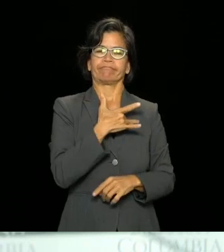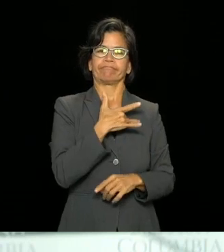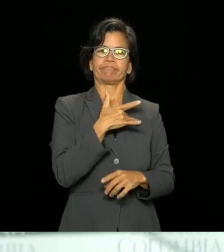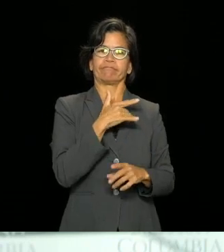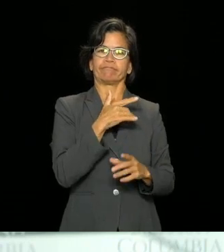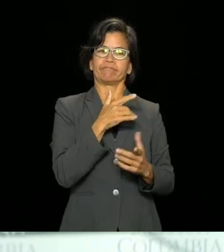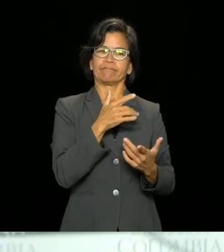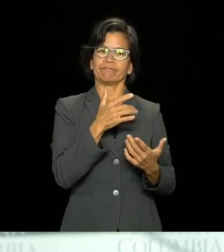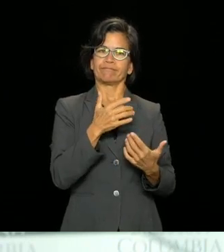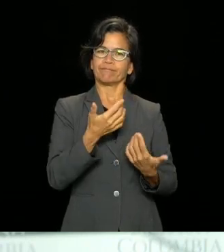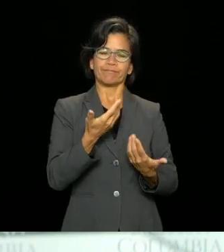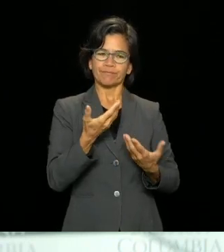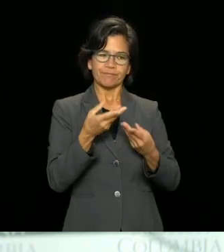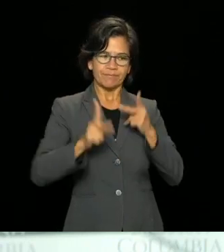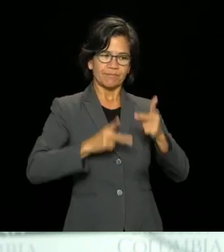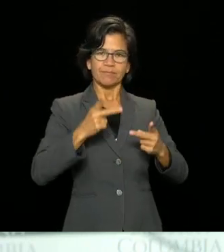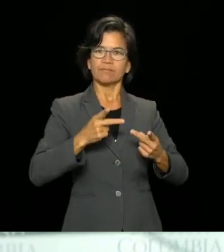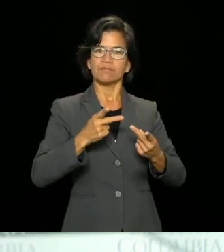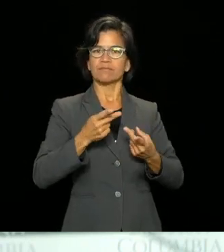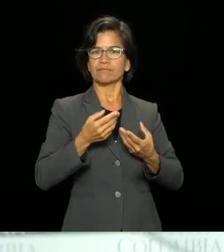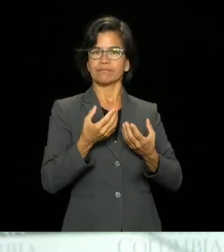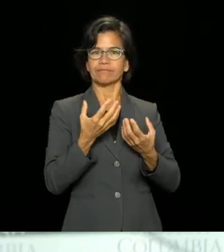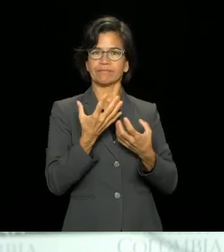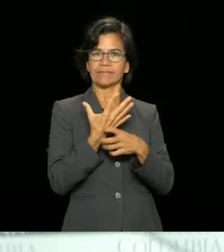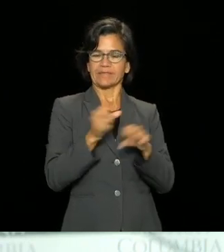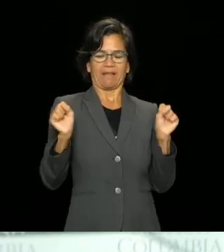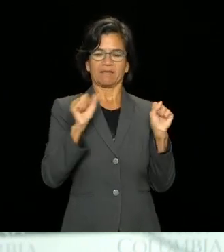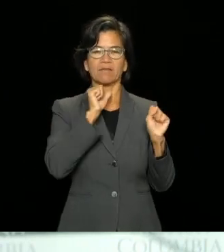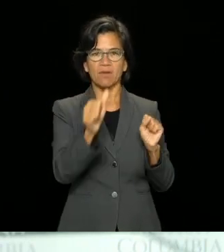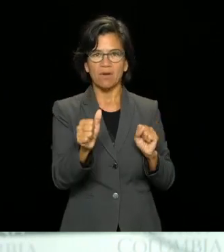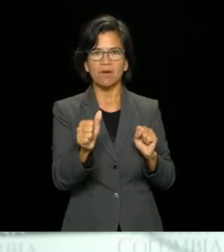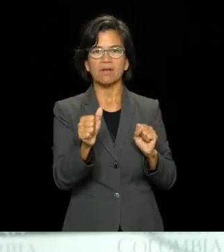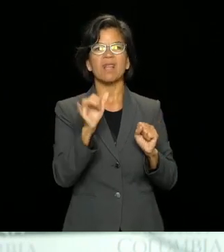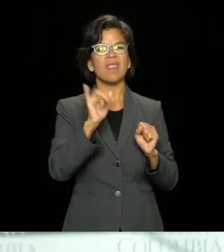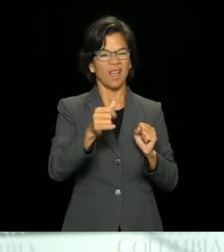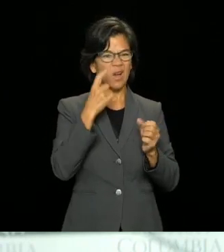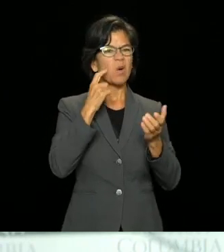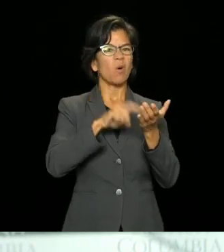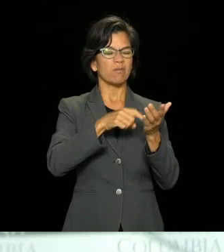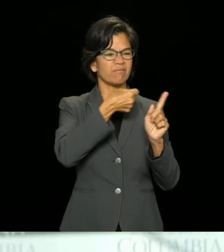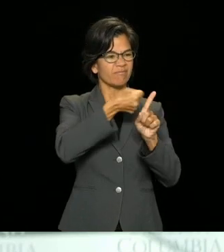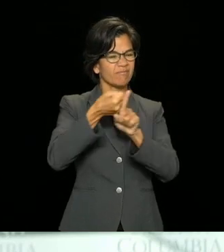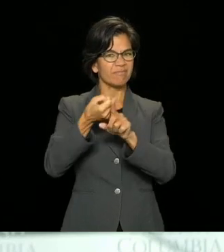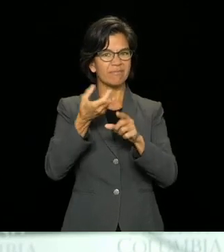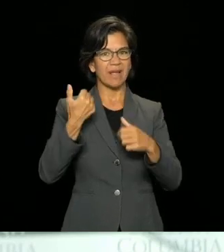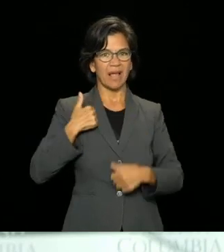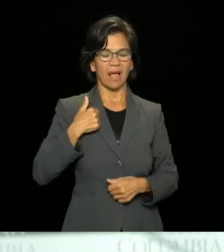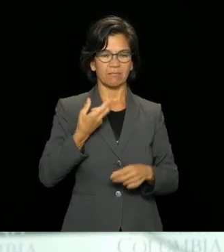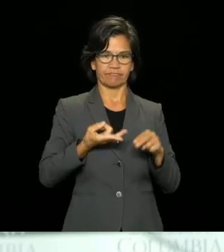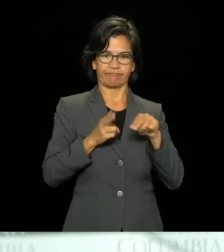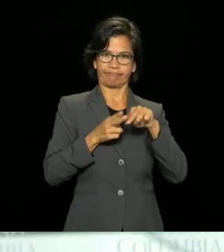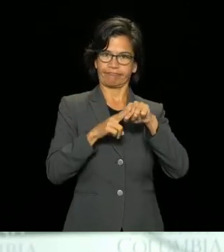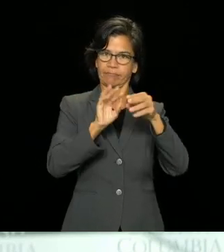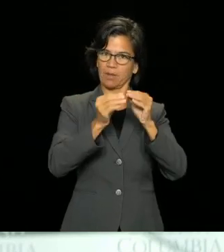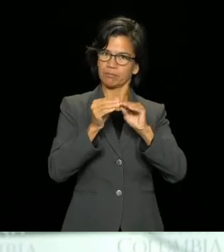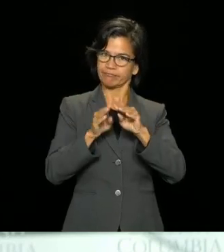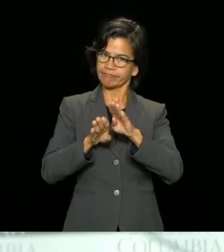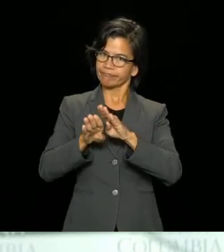Sexual assault is considered the only violent crime in Canada that's on the increase. Statistics Canada tell us that